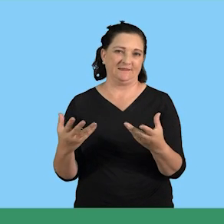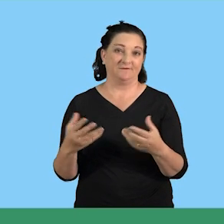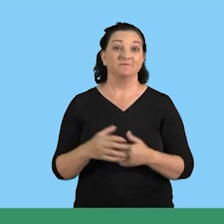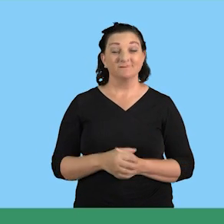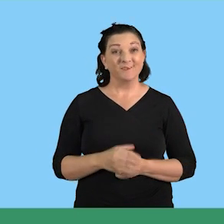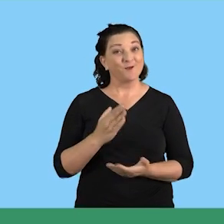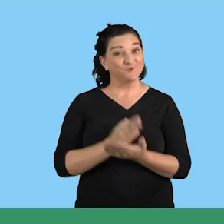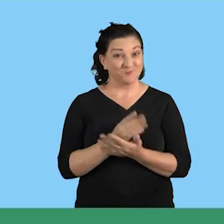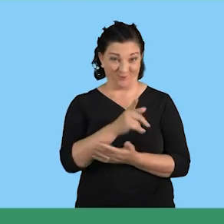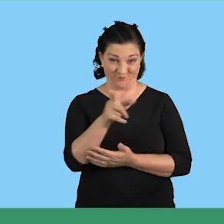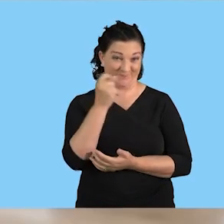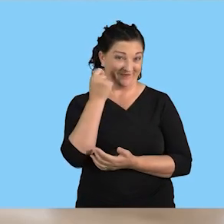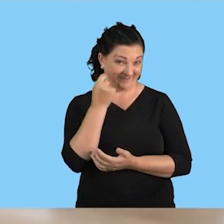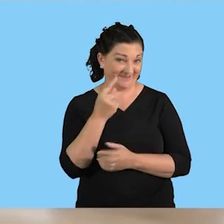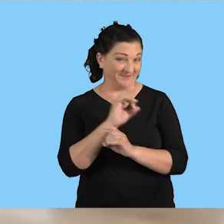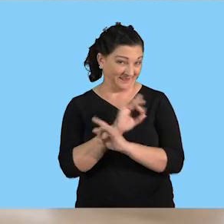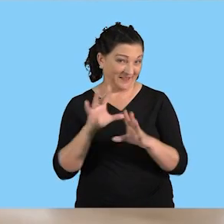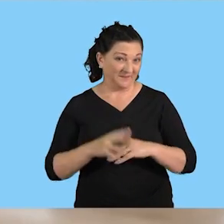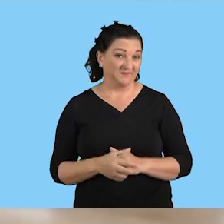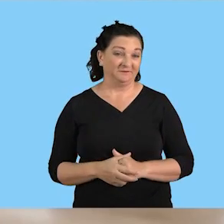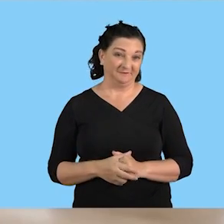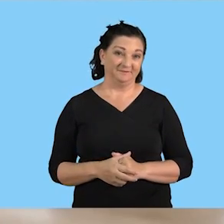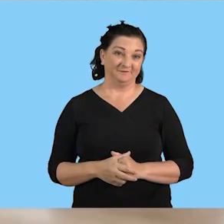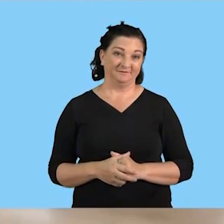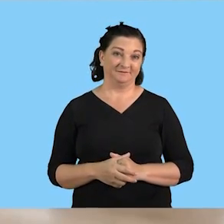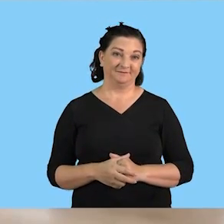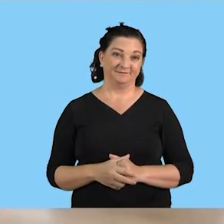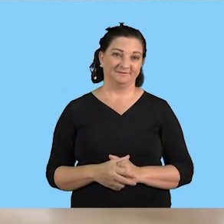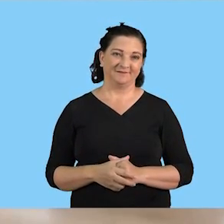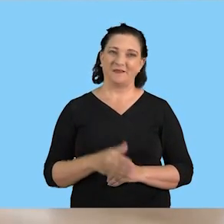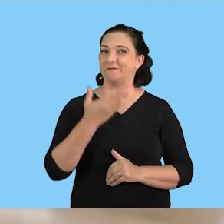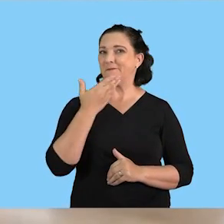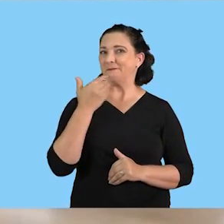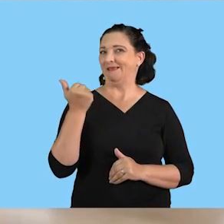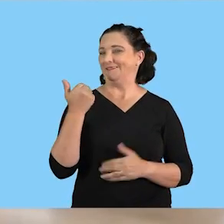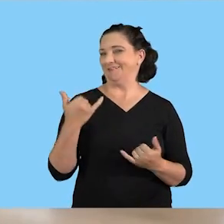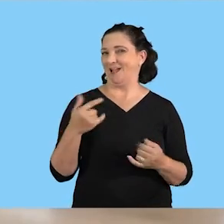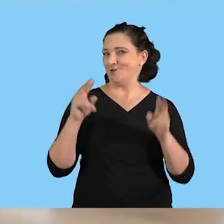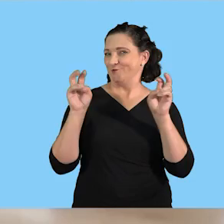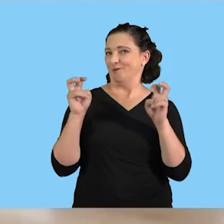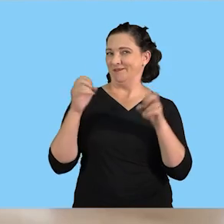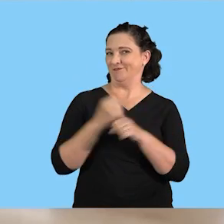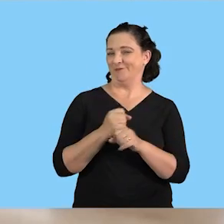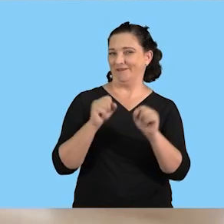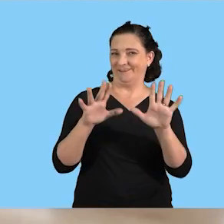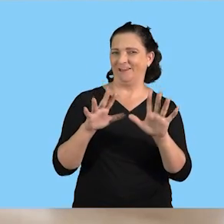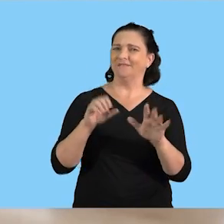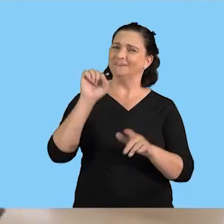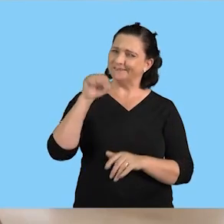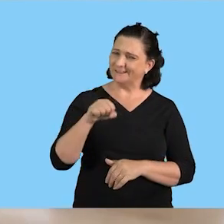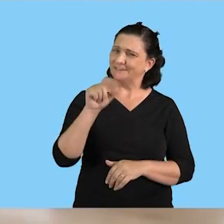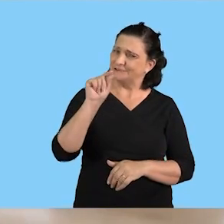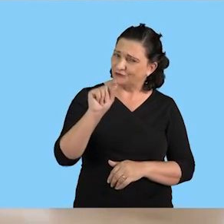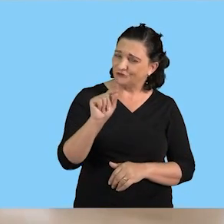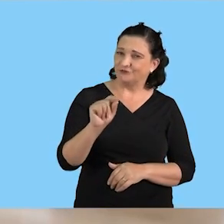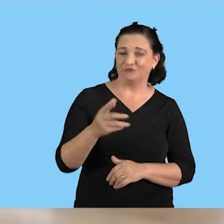busy. So I'm sure you understand this is one of the best topics in grade 10 actually, because